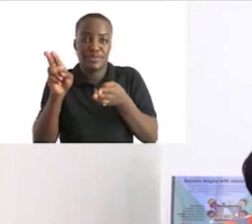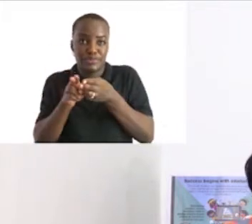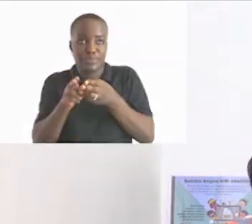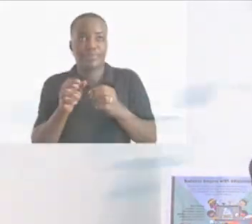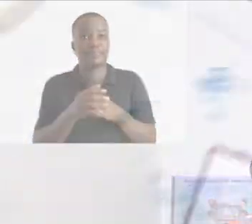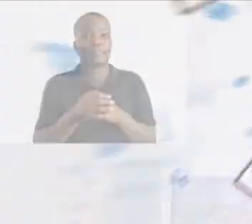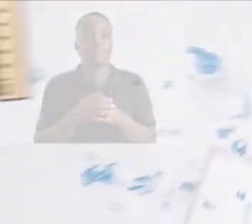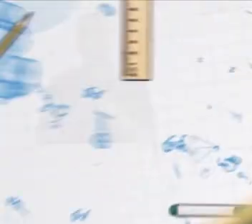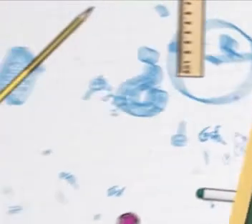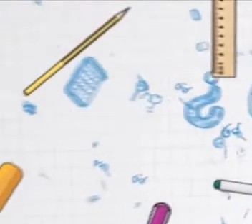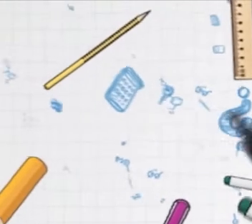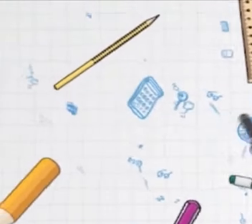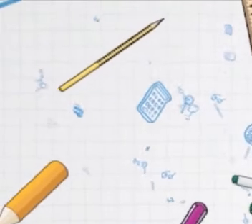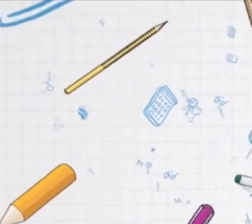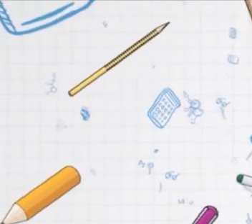booklet.